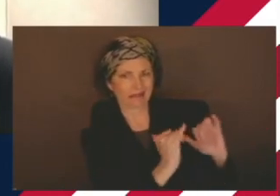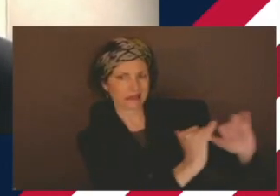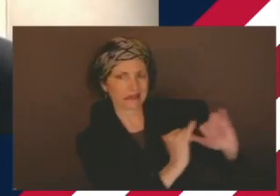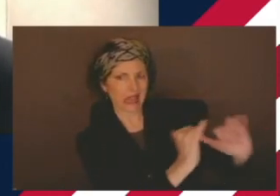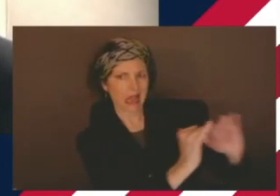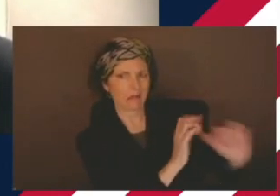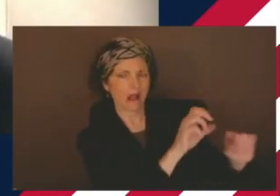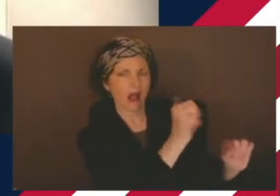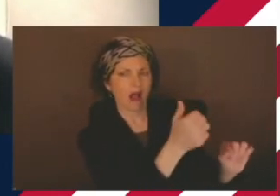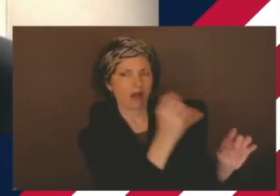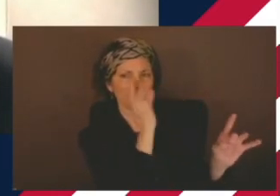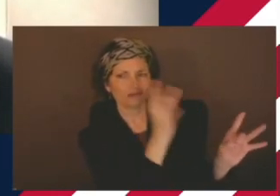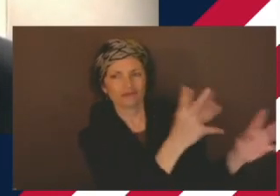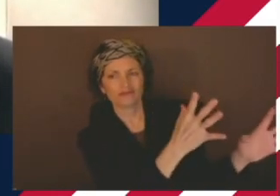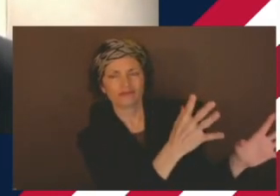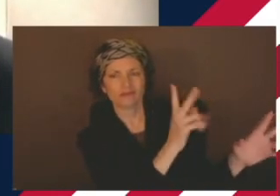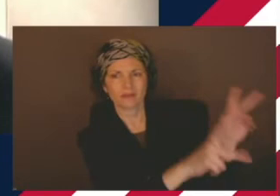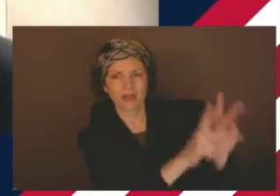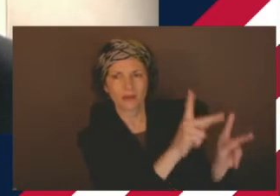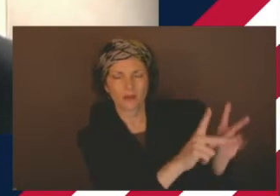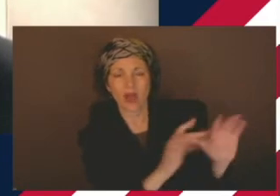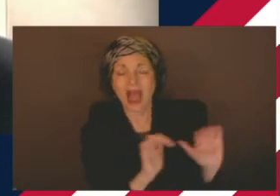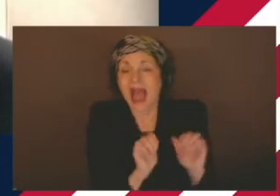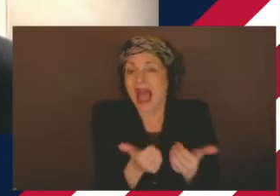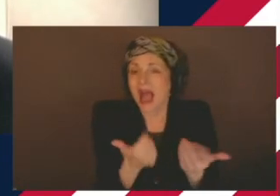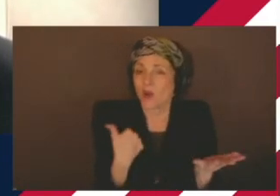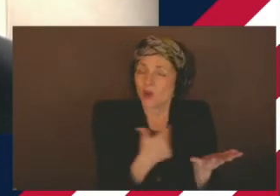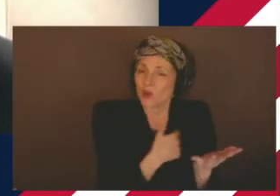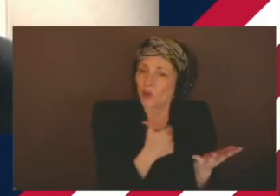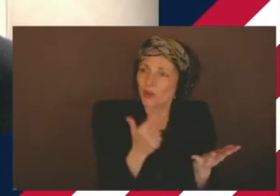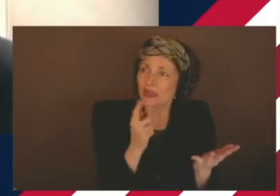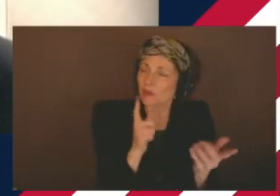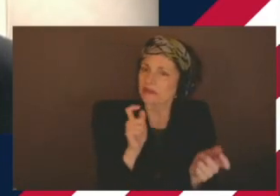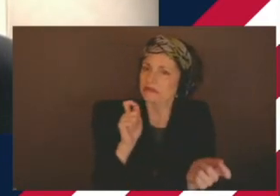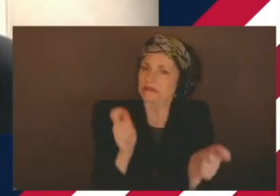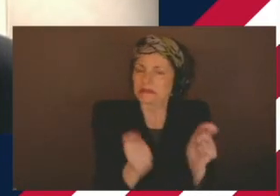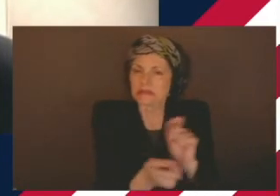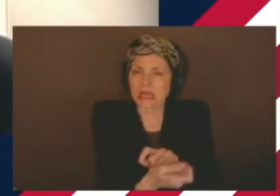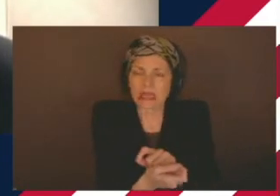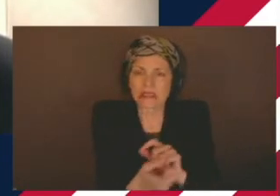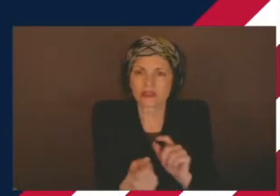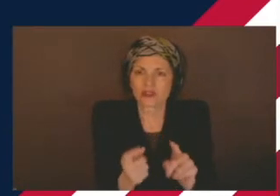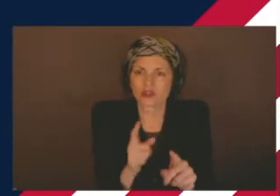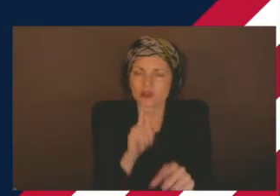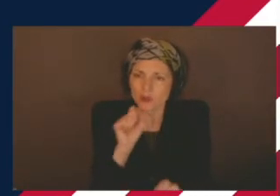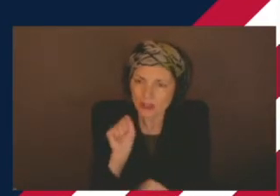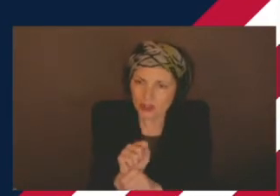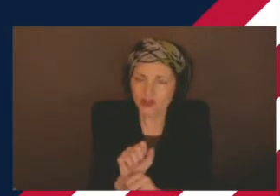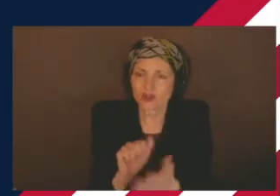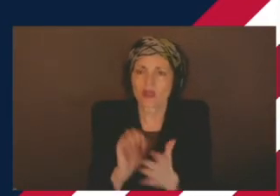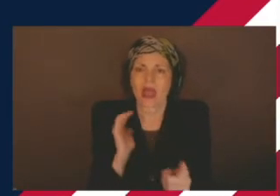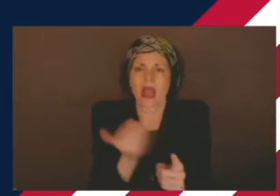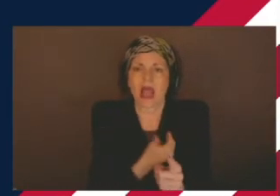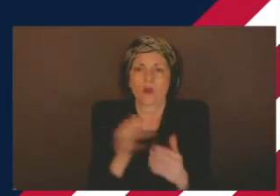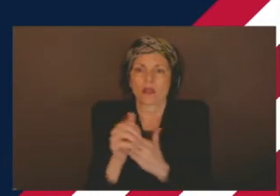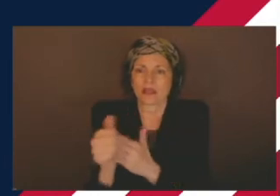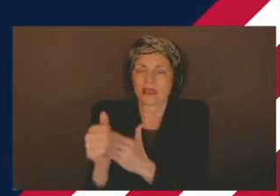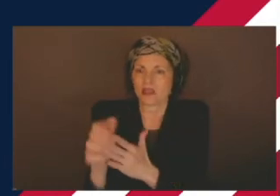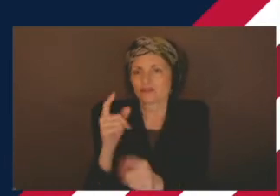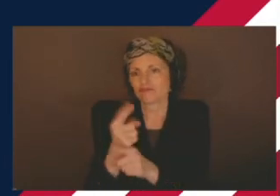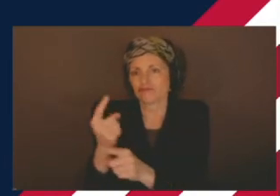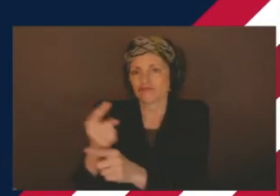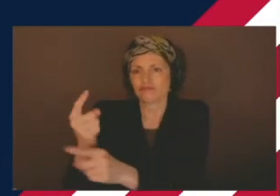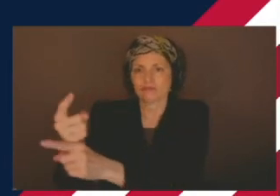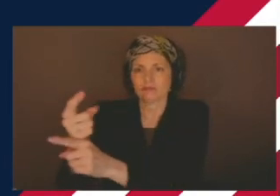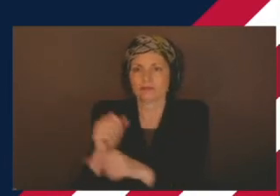that kind of corruption connected to authoritarians in a new administration? Well, thanks so much, Josh, and my best to